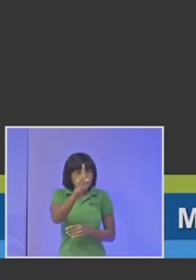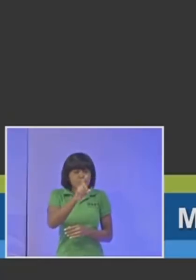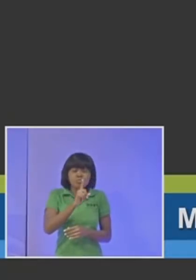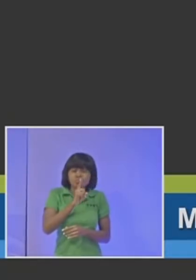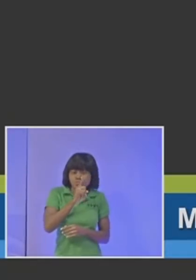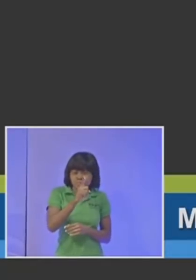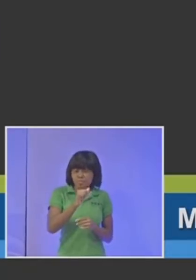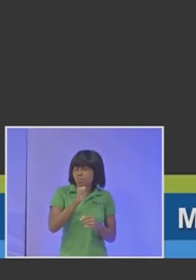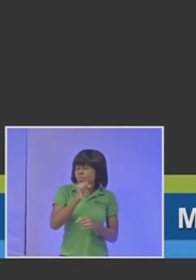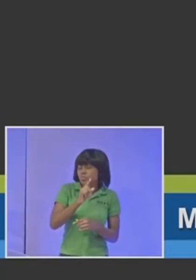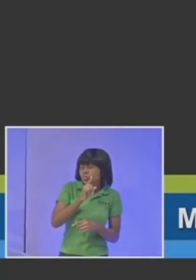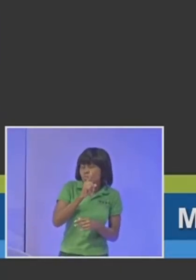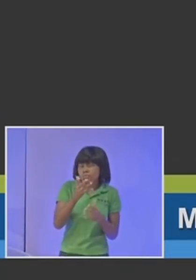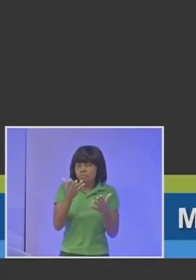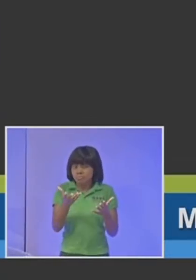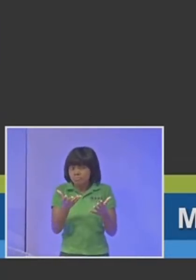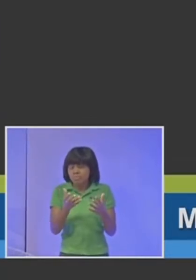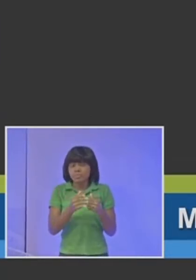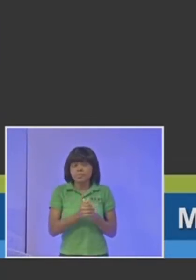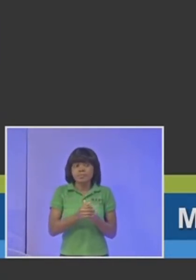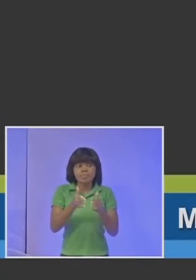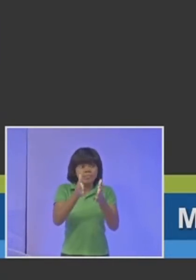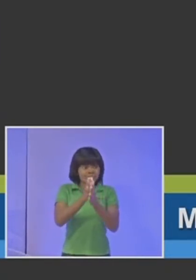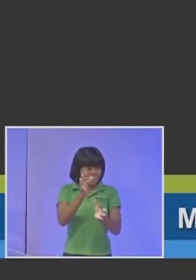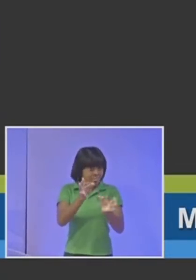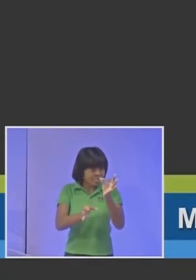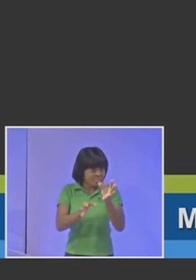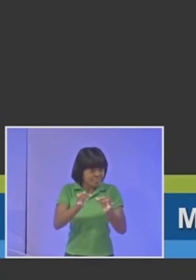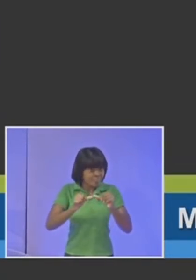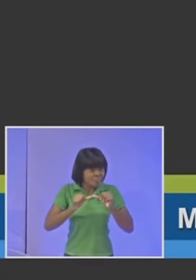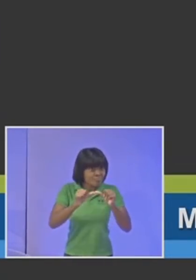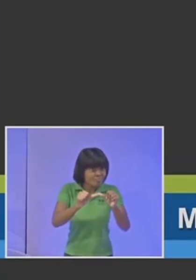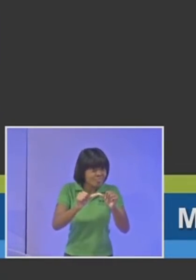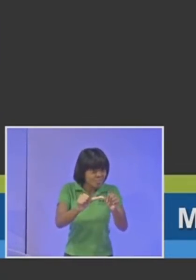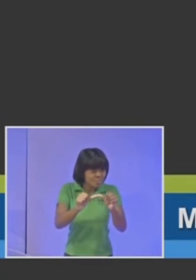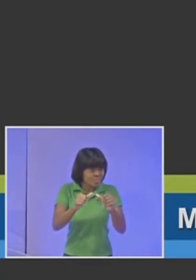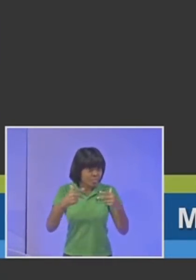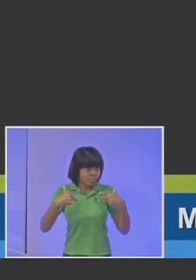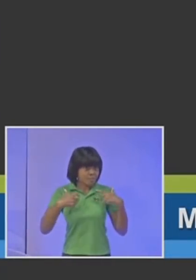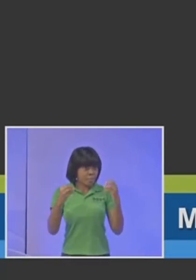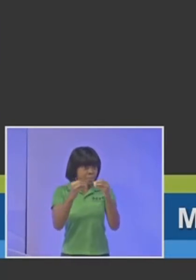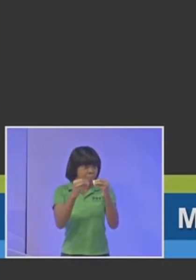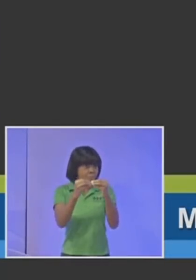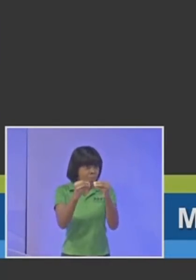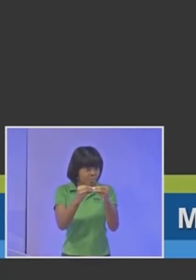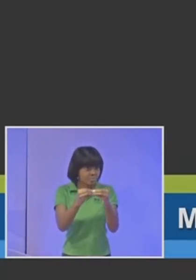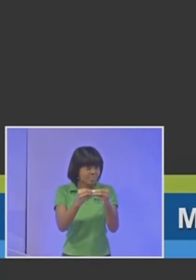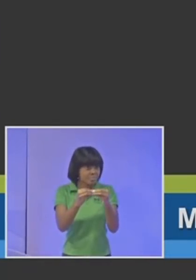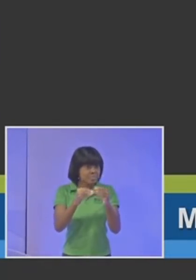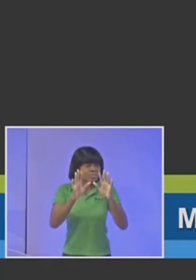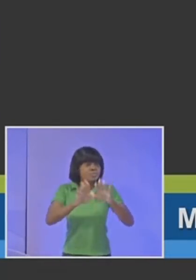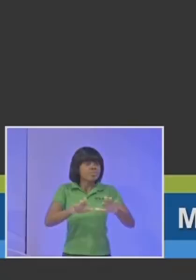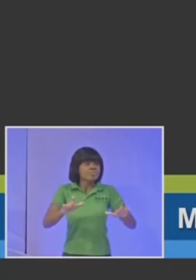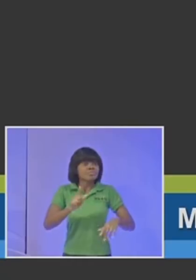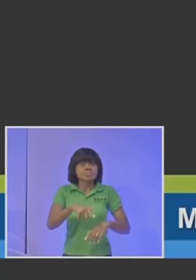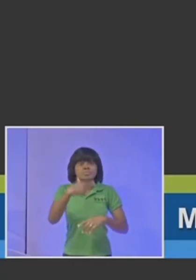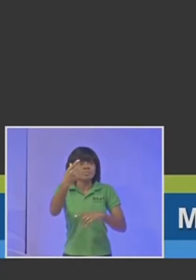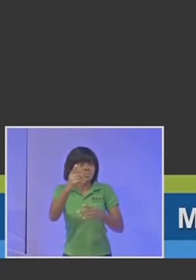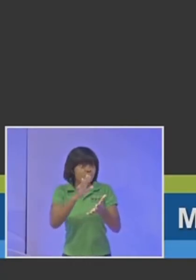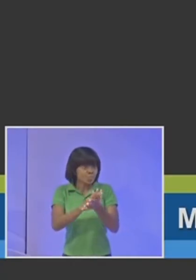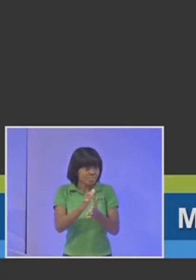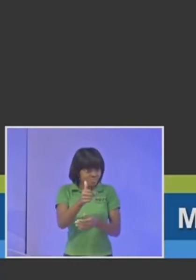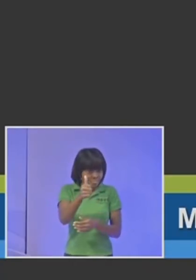be expanding the move to bring back to have more in-person classes in school from, I believe it's next week?